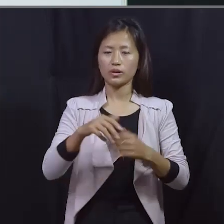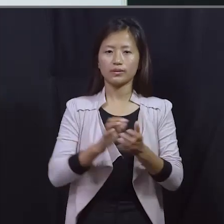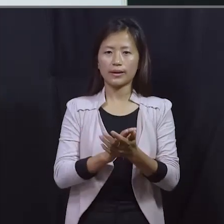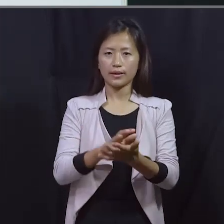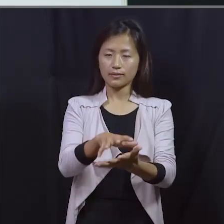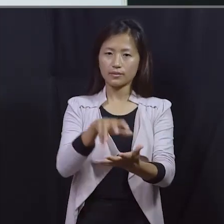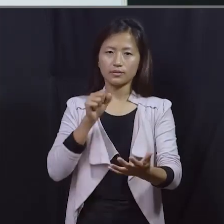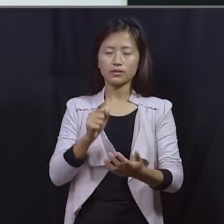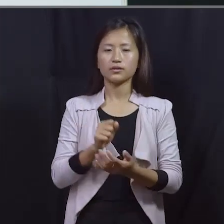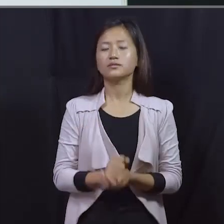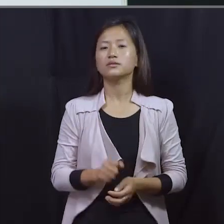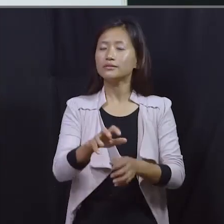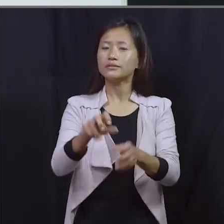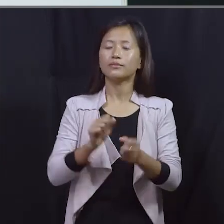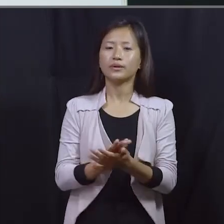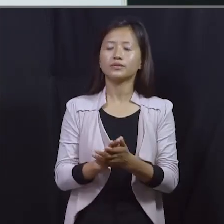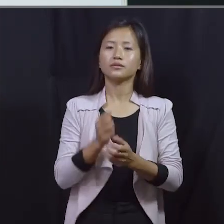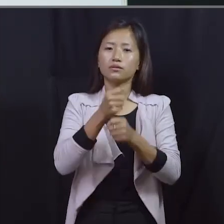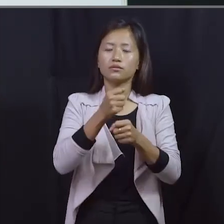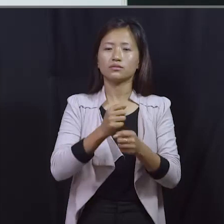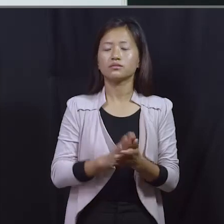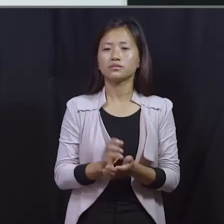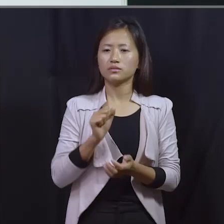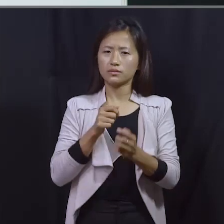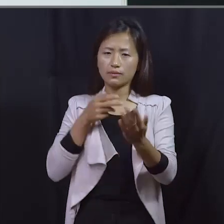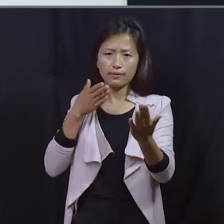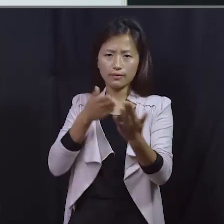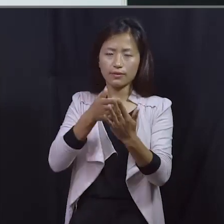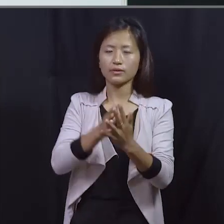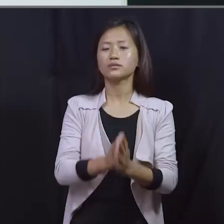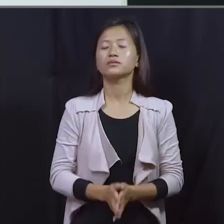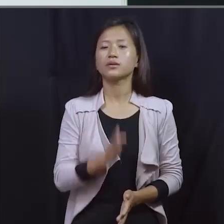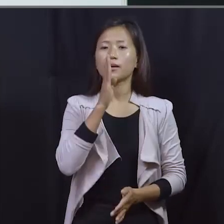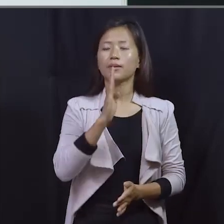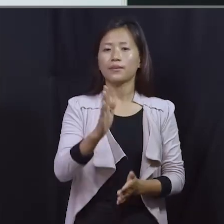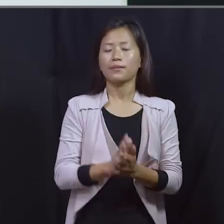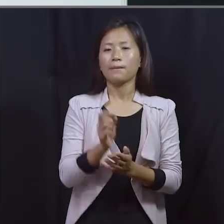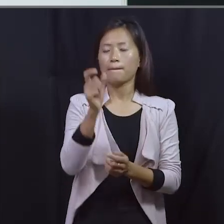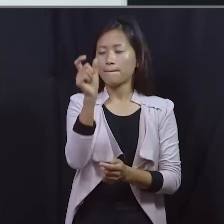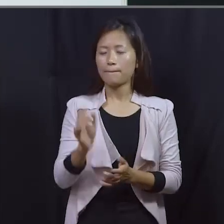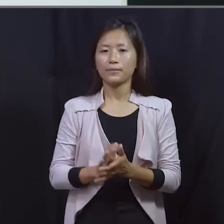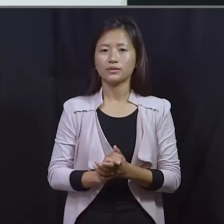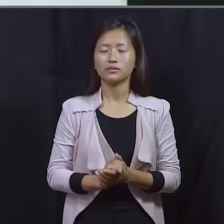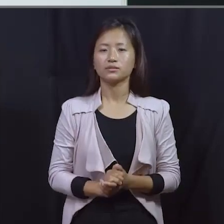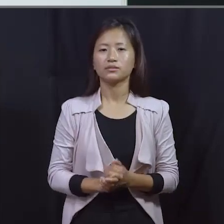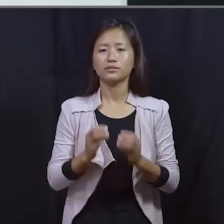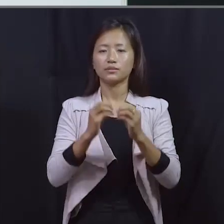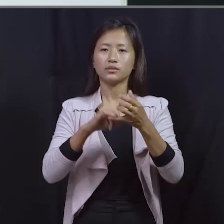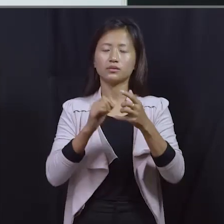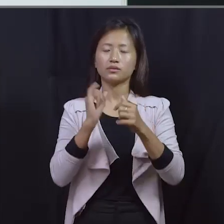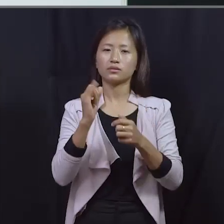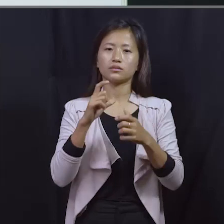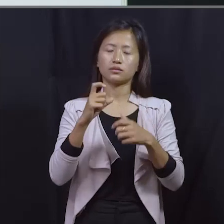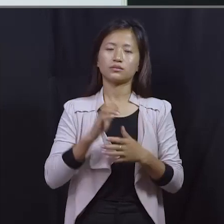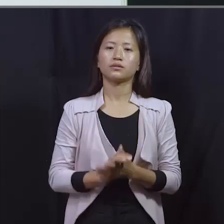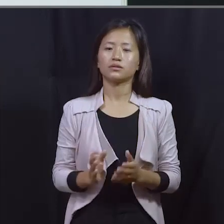government and they allotted directly to the peasants on the basis of the